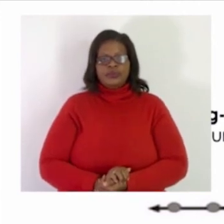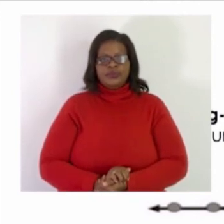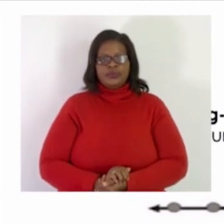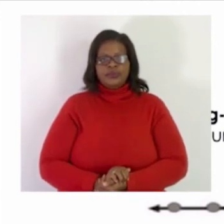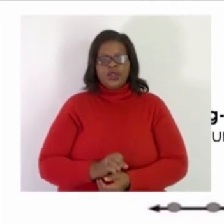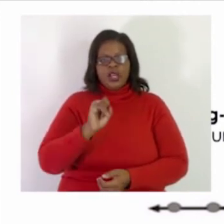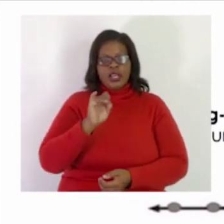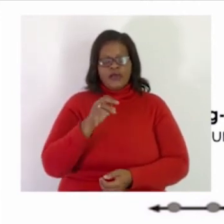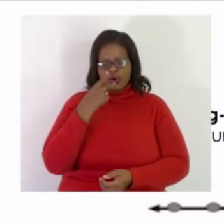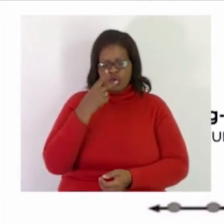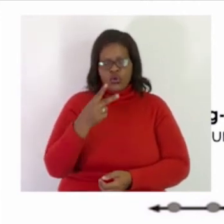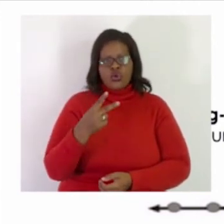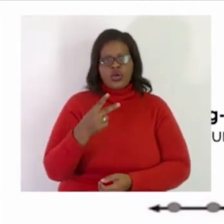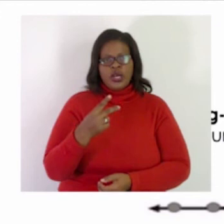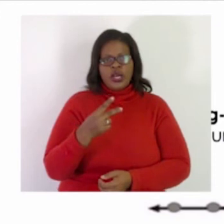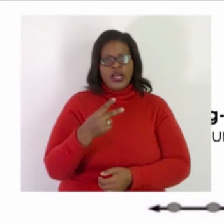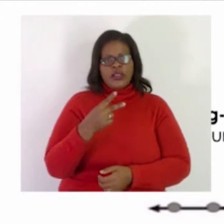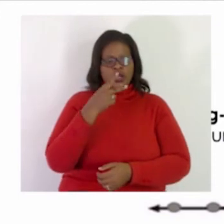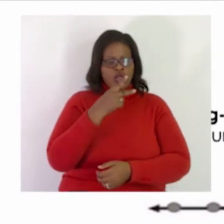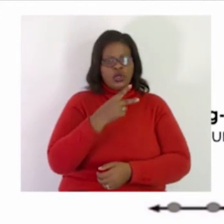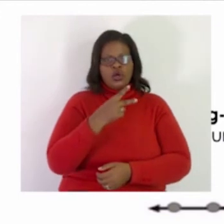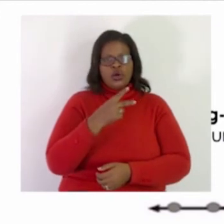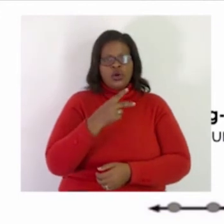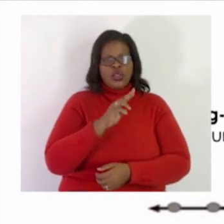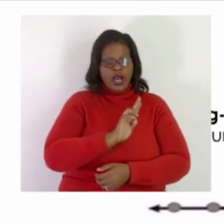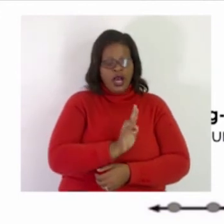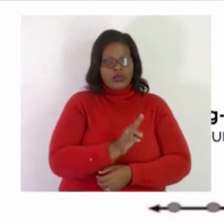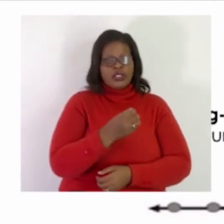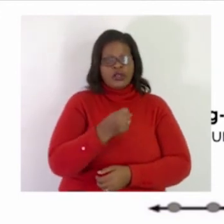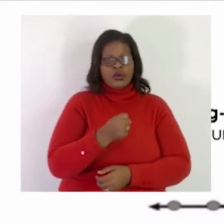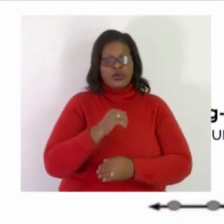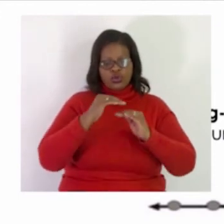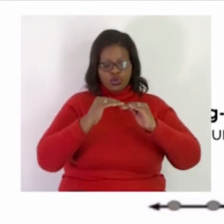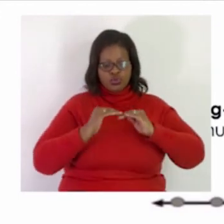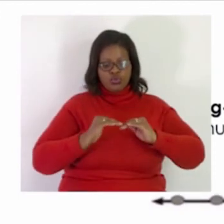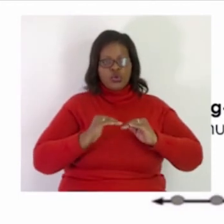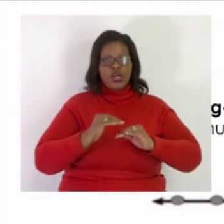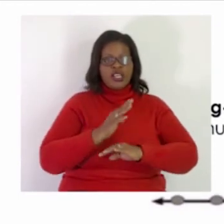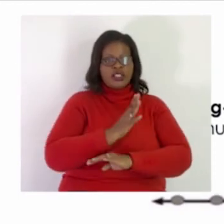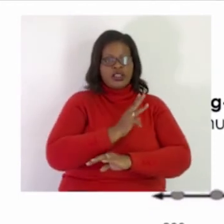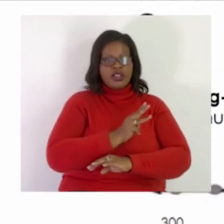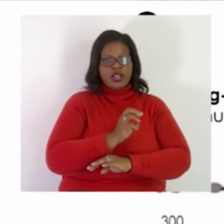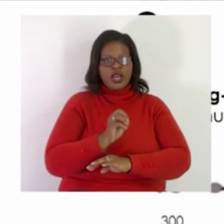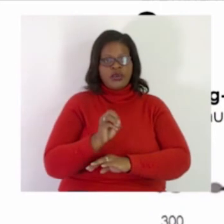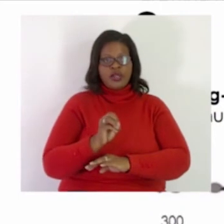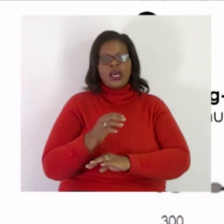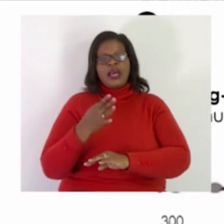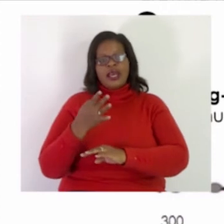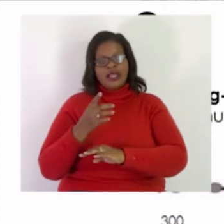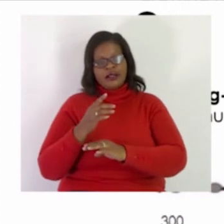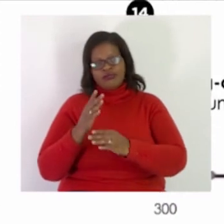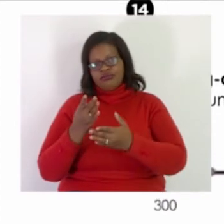If you look at the 200s which are given there below is 300 and 400.